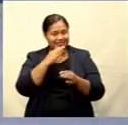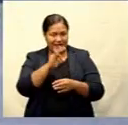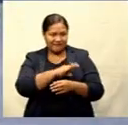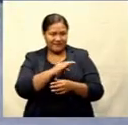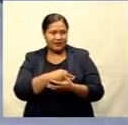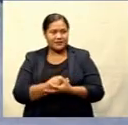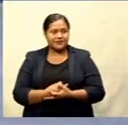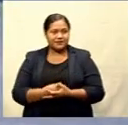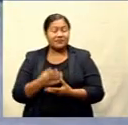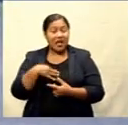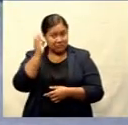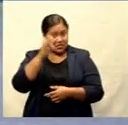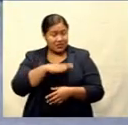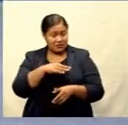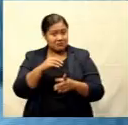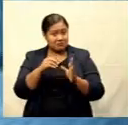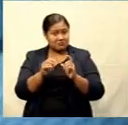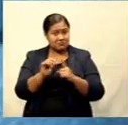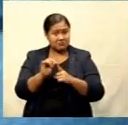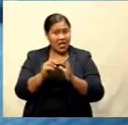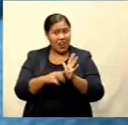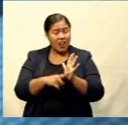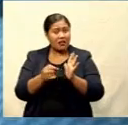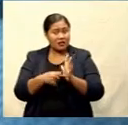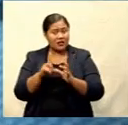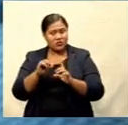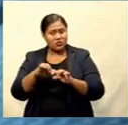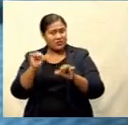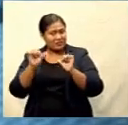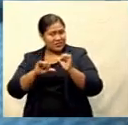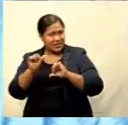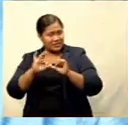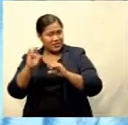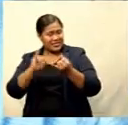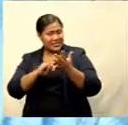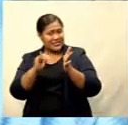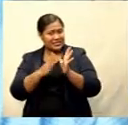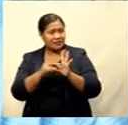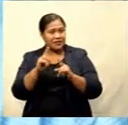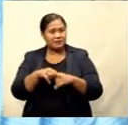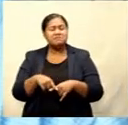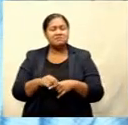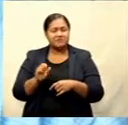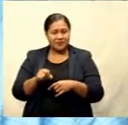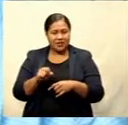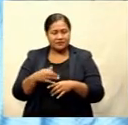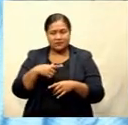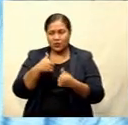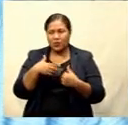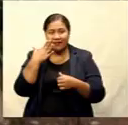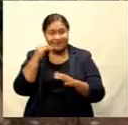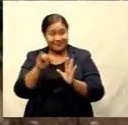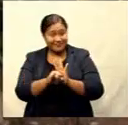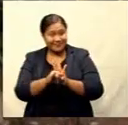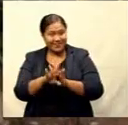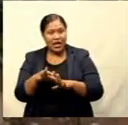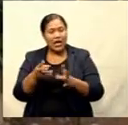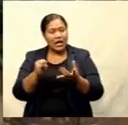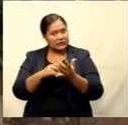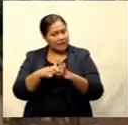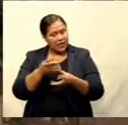meet. I believe BLP has done some assessment on the SMEs. What have you found? We have found that SMEs are